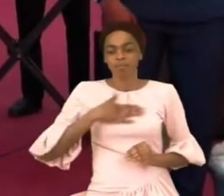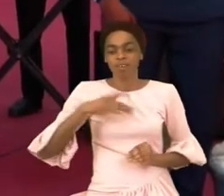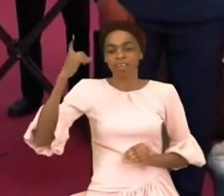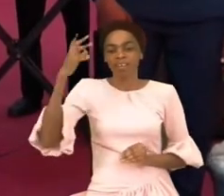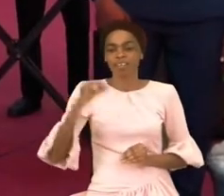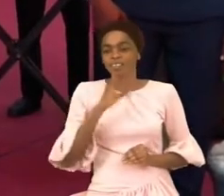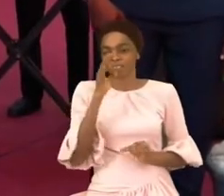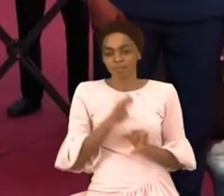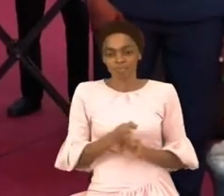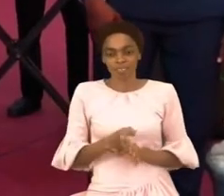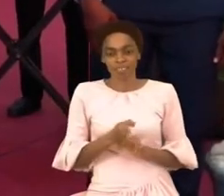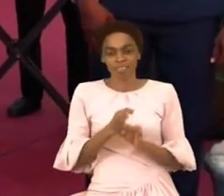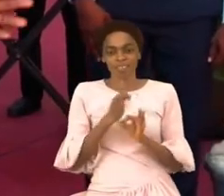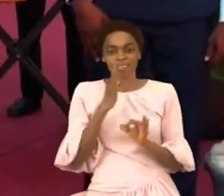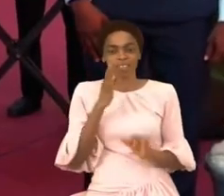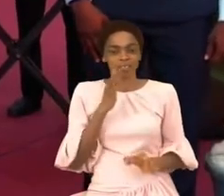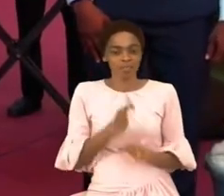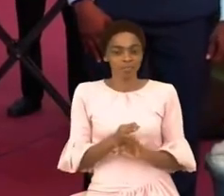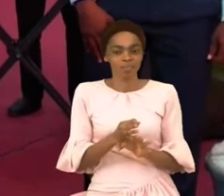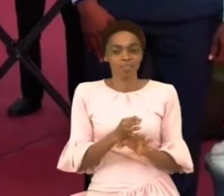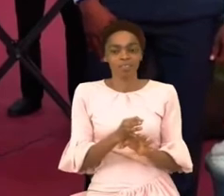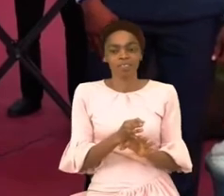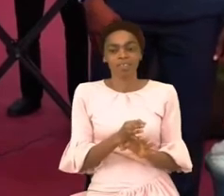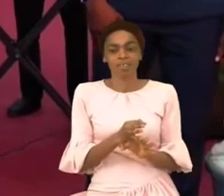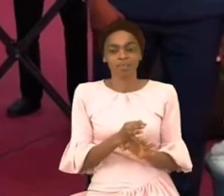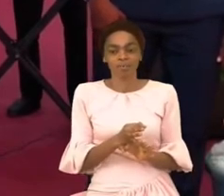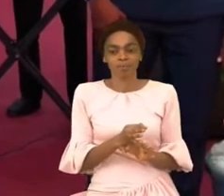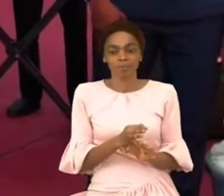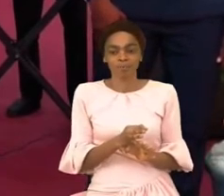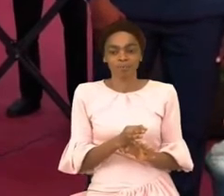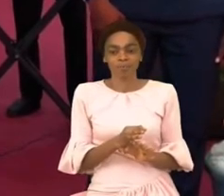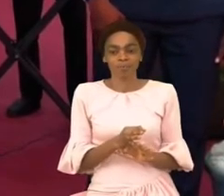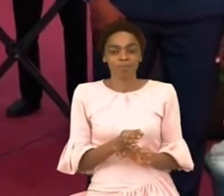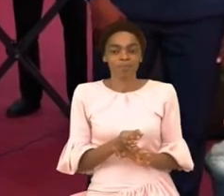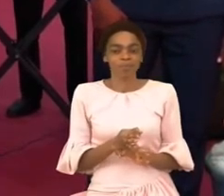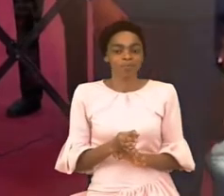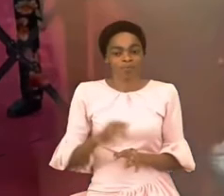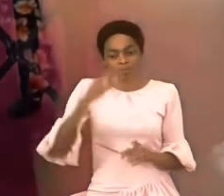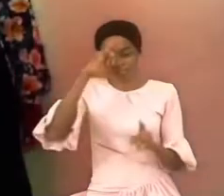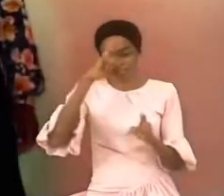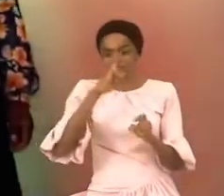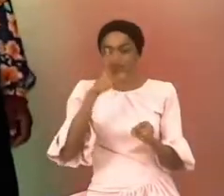faithful, His promise is true.